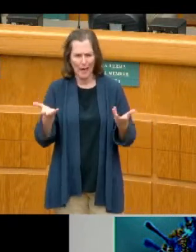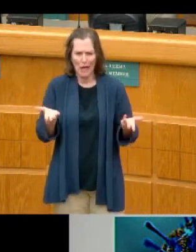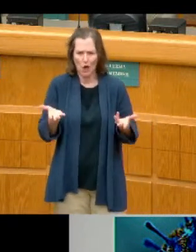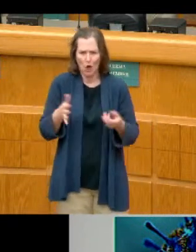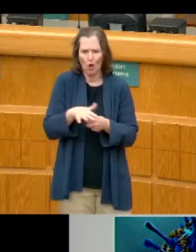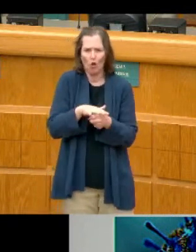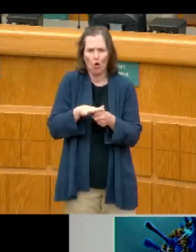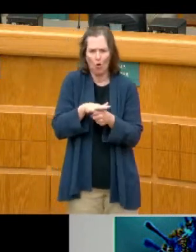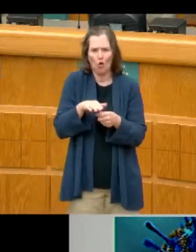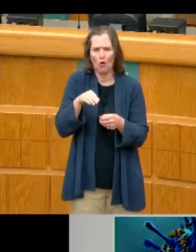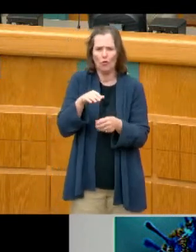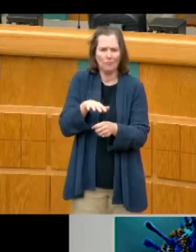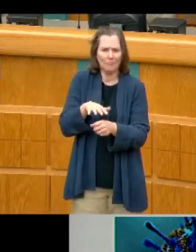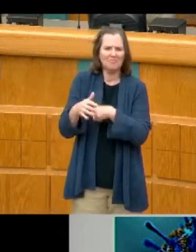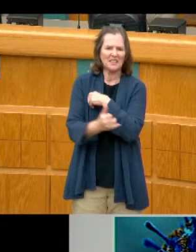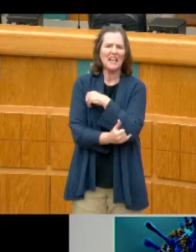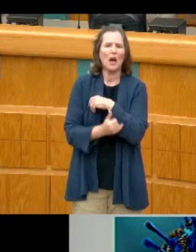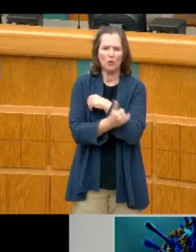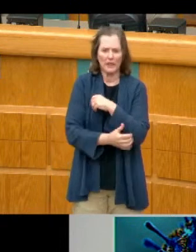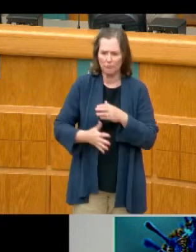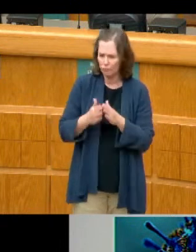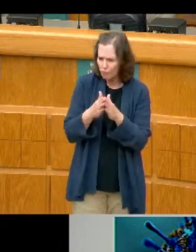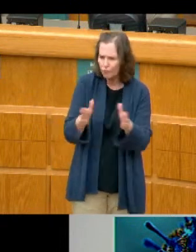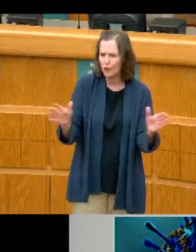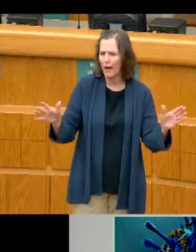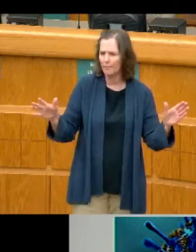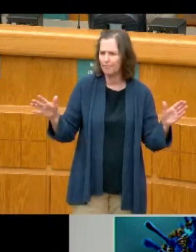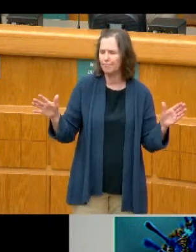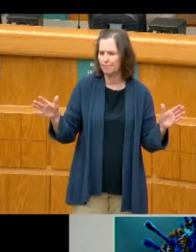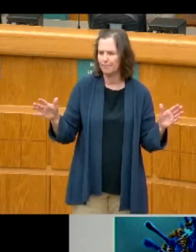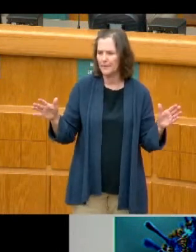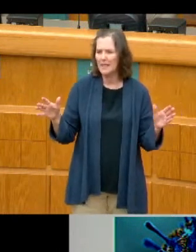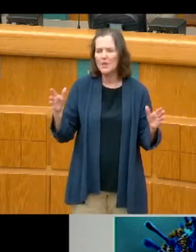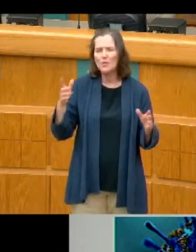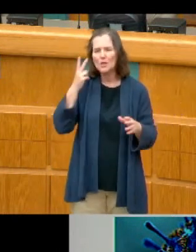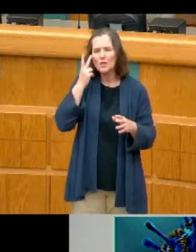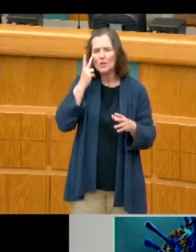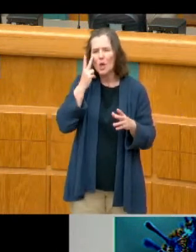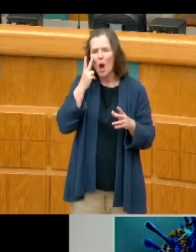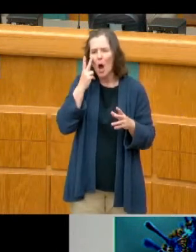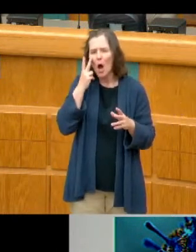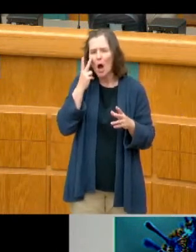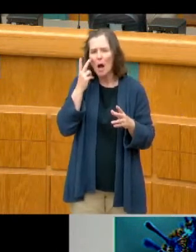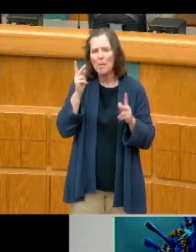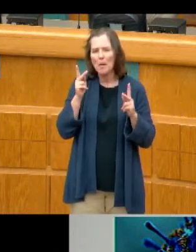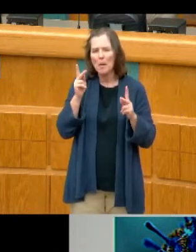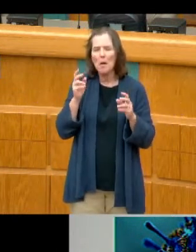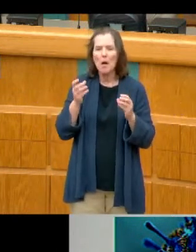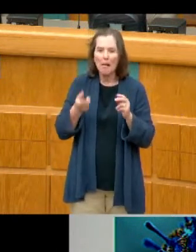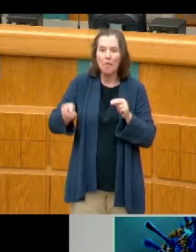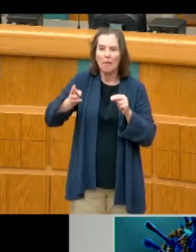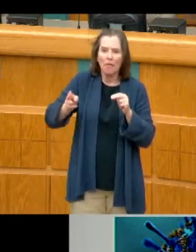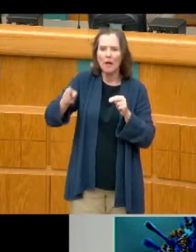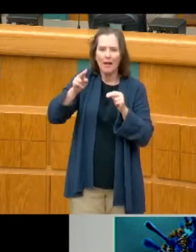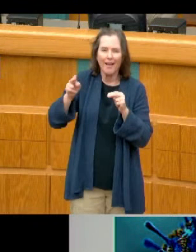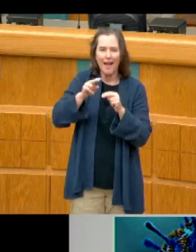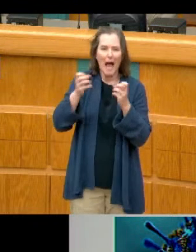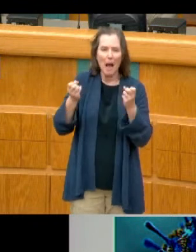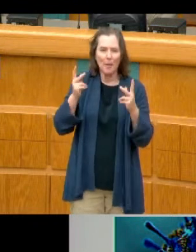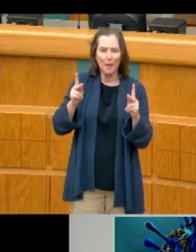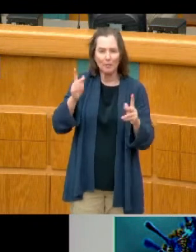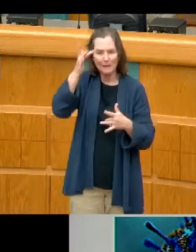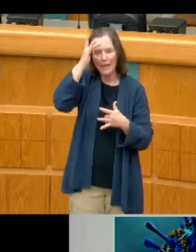in Nueces County. And again, that was because you start seeing those cases increase so rapidly that you know that you have a more efficient